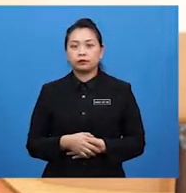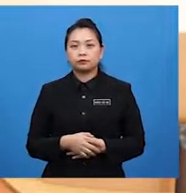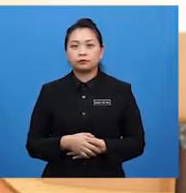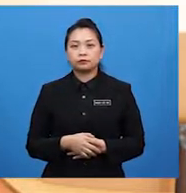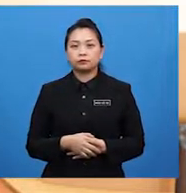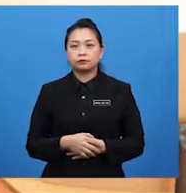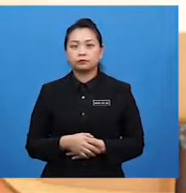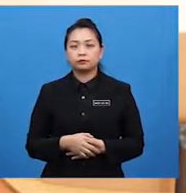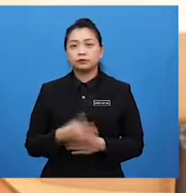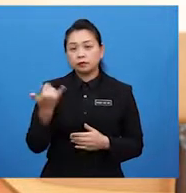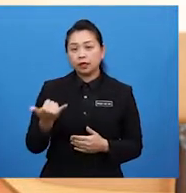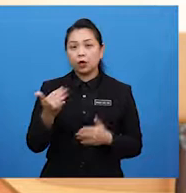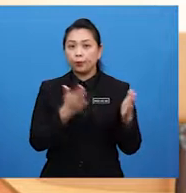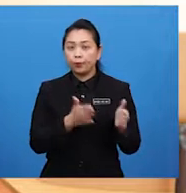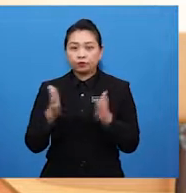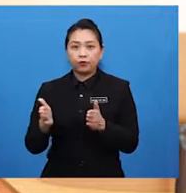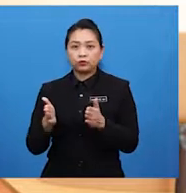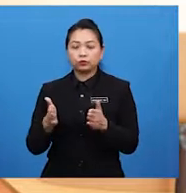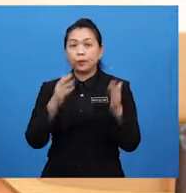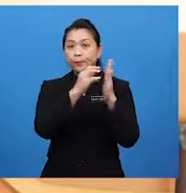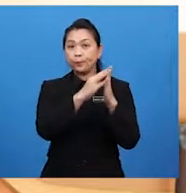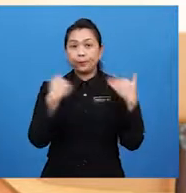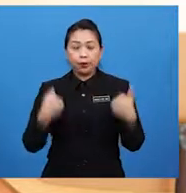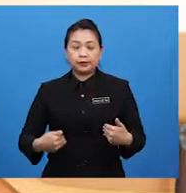move on to body paragraphs.